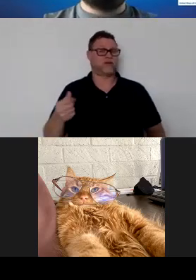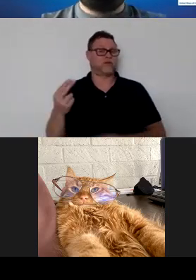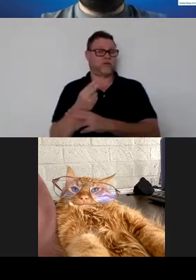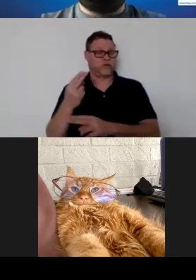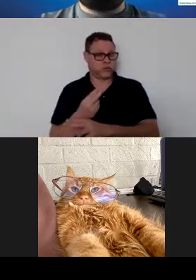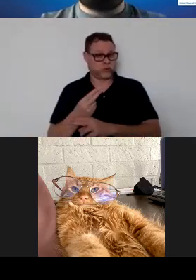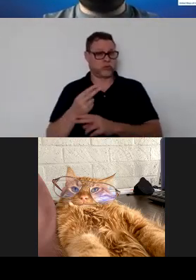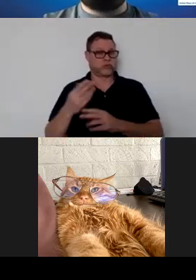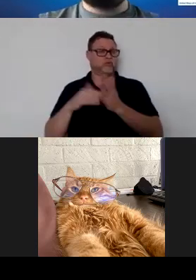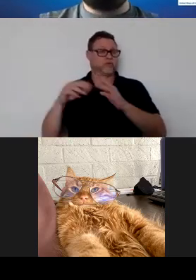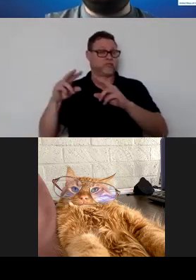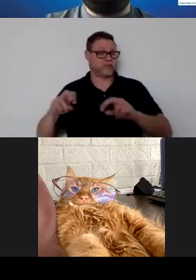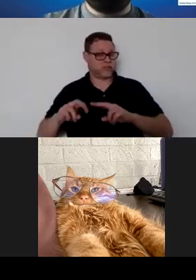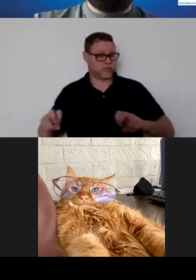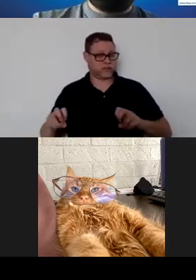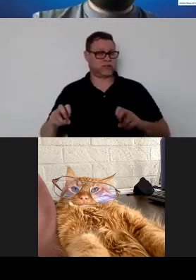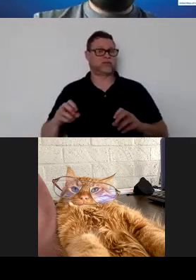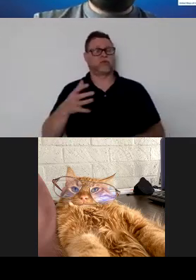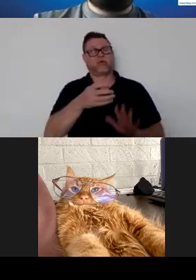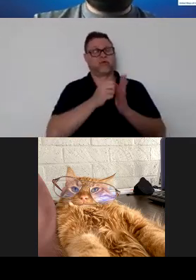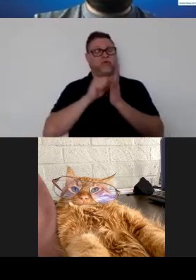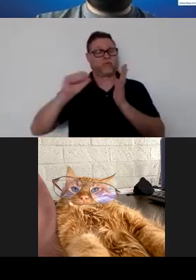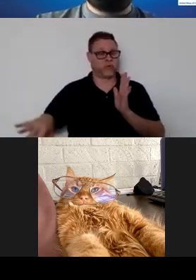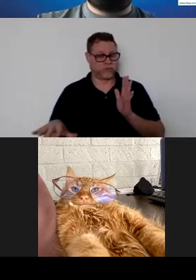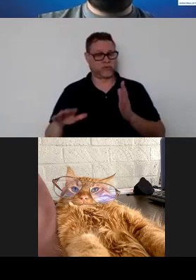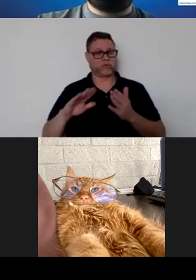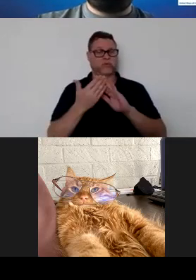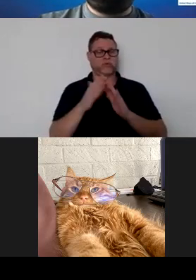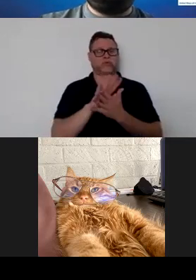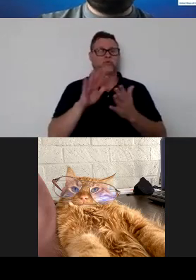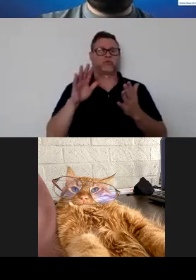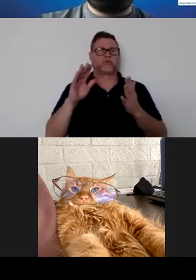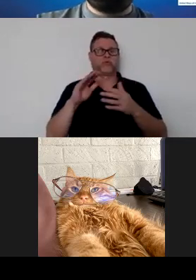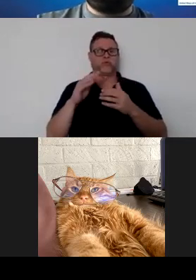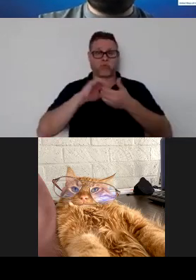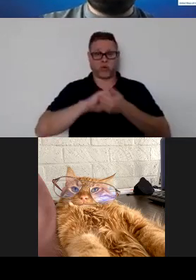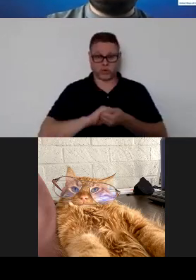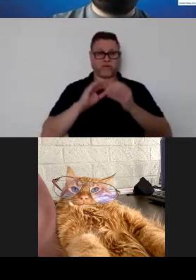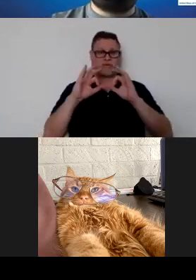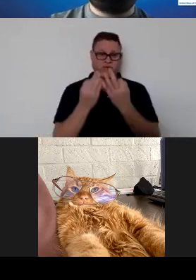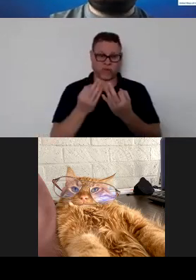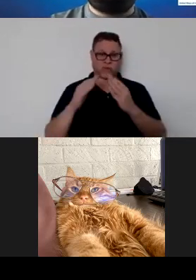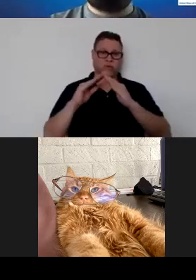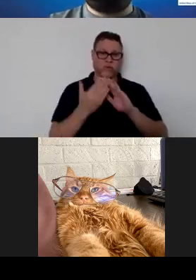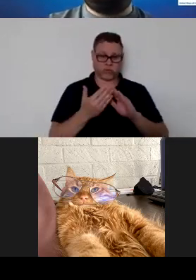or reassessed, reformed, removed. Community school partnerships will focus on family and community involvement in the design and deployment